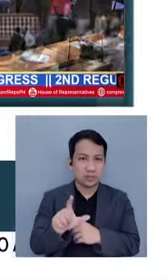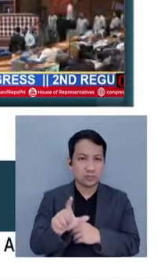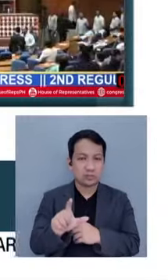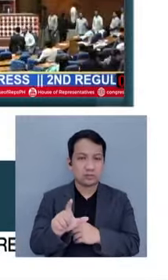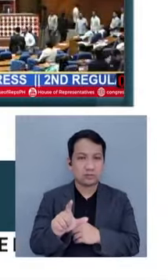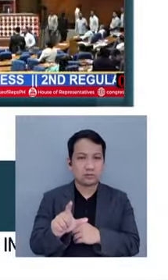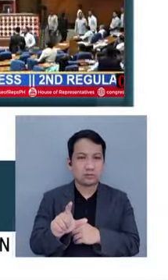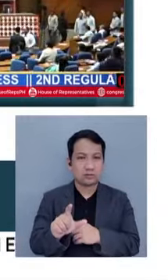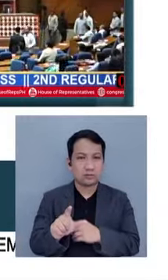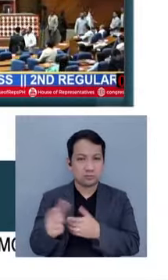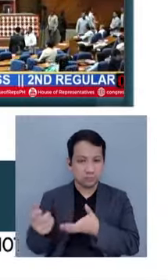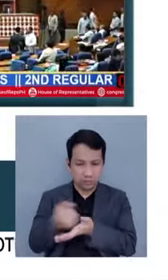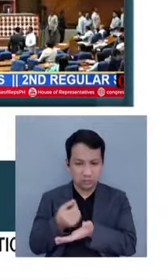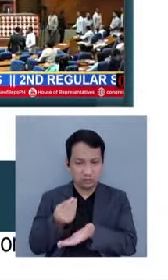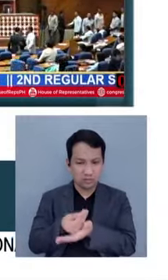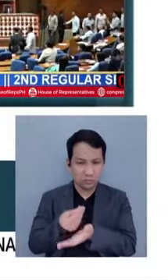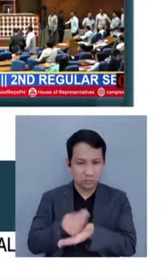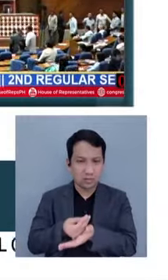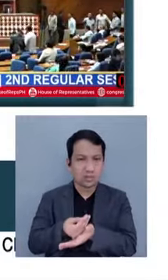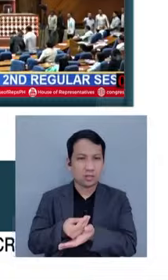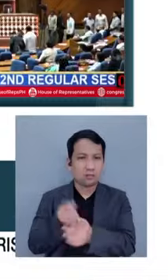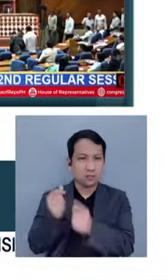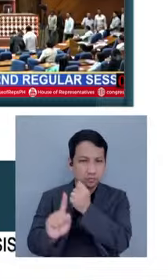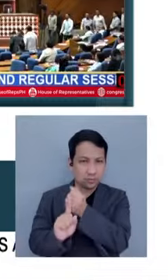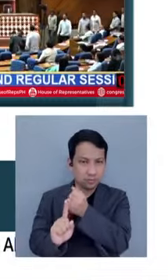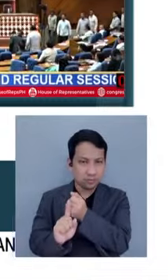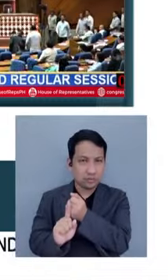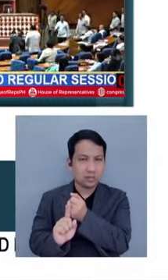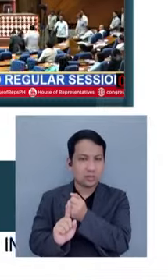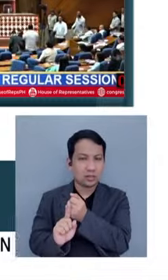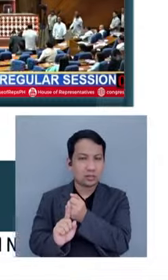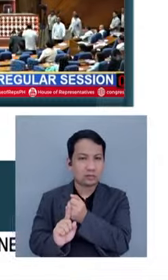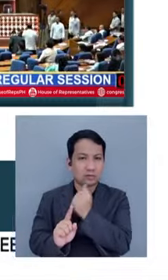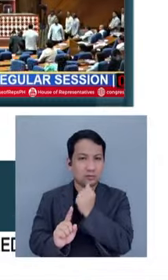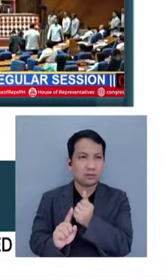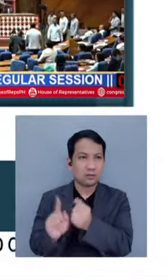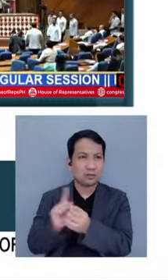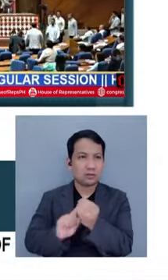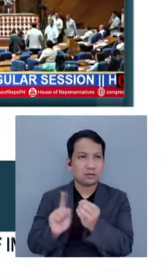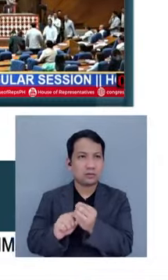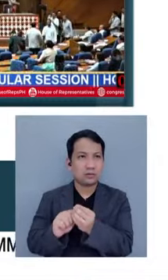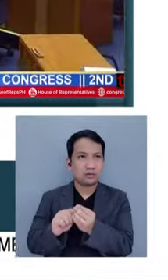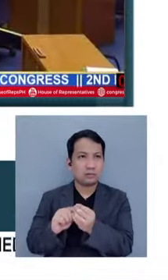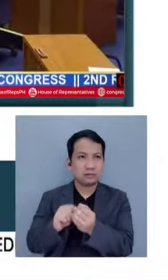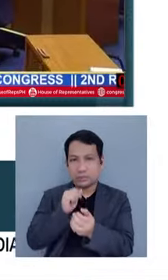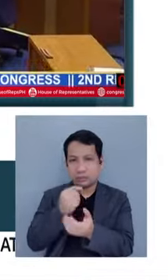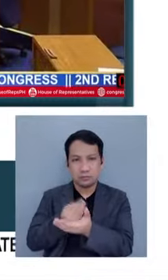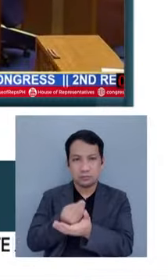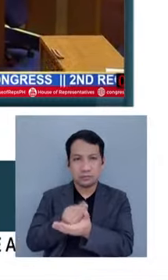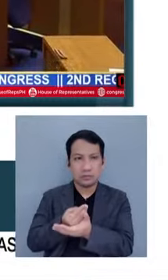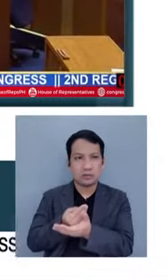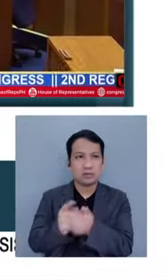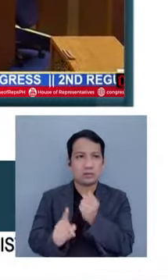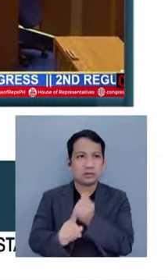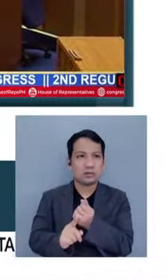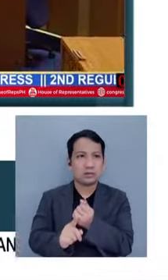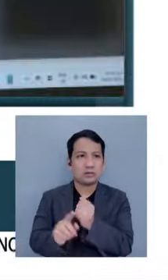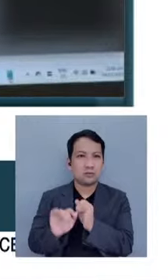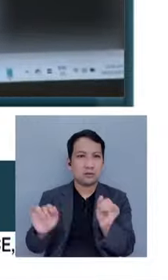money, but usually when the attack is not criminal, is not about money, the attack is usually